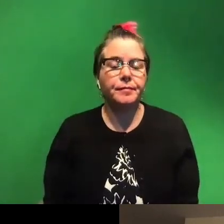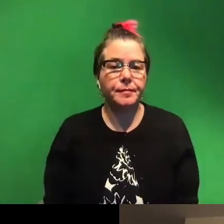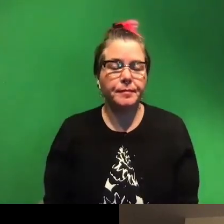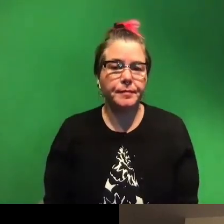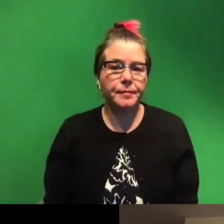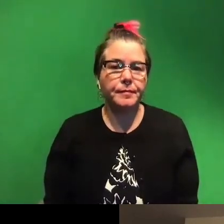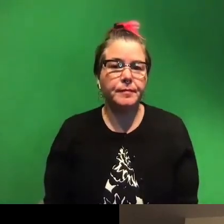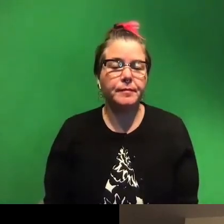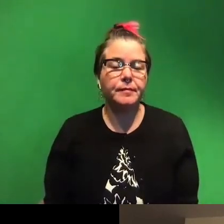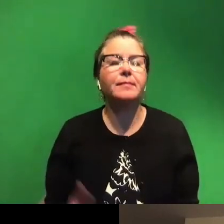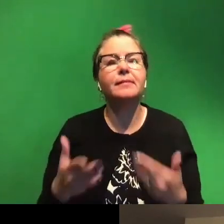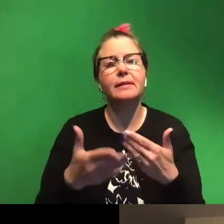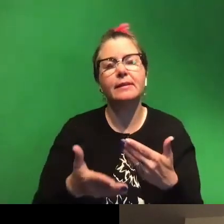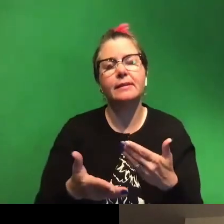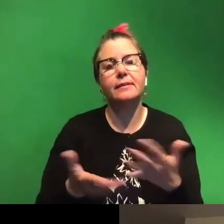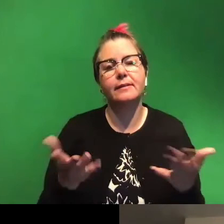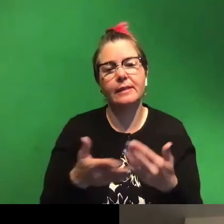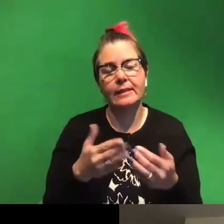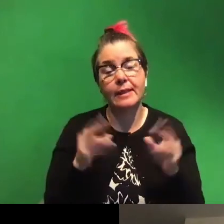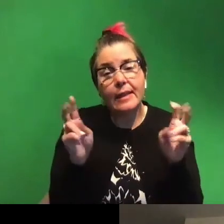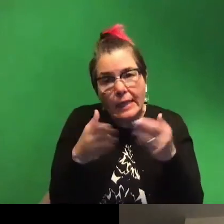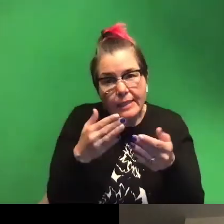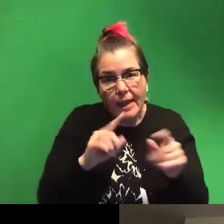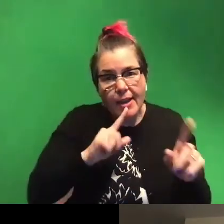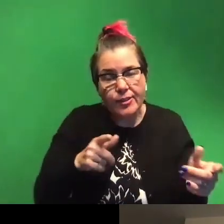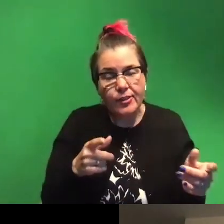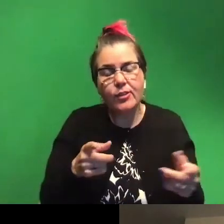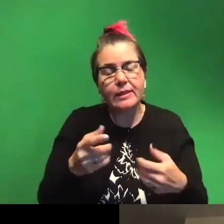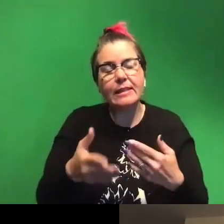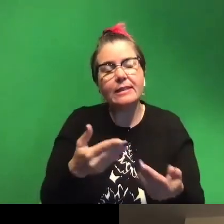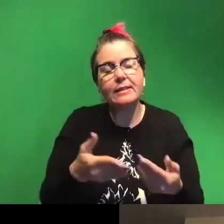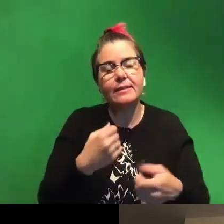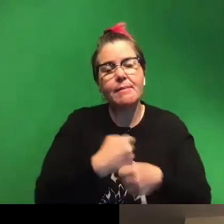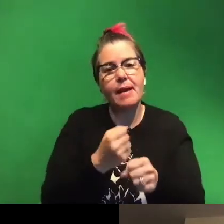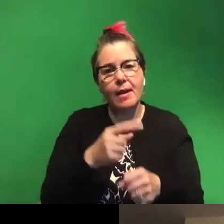I think the easiest way to produce a black hole,